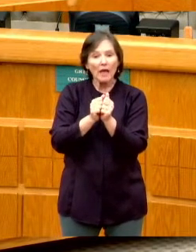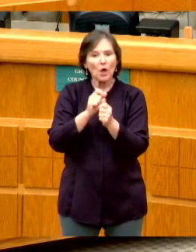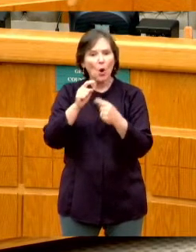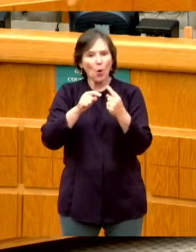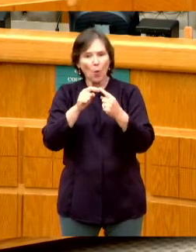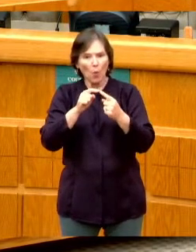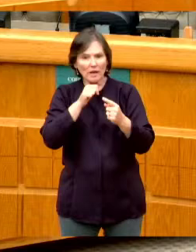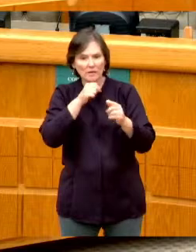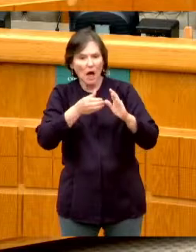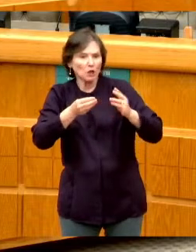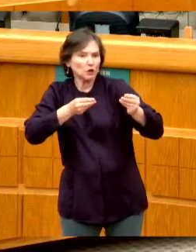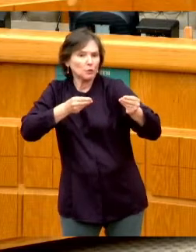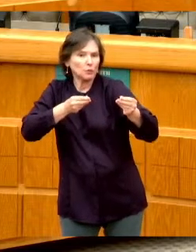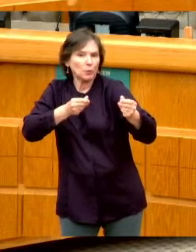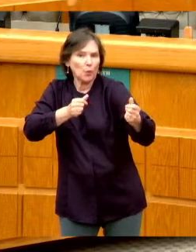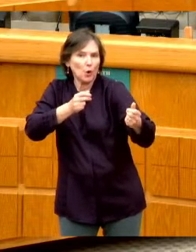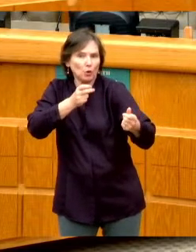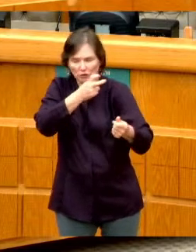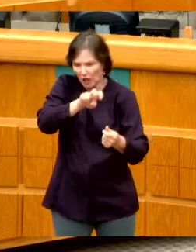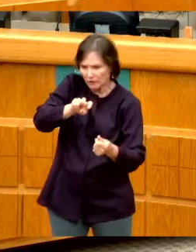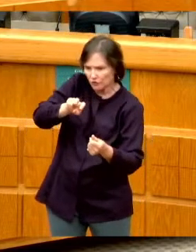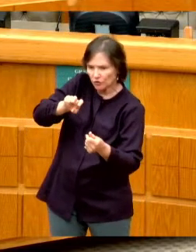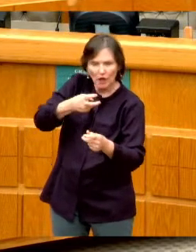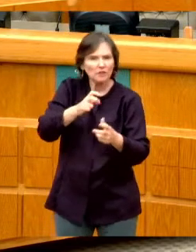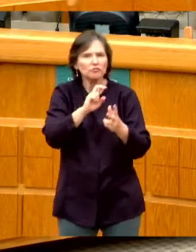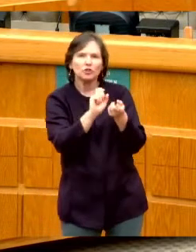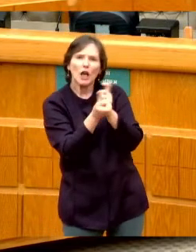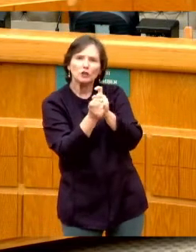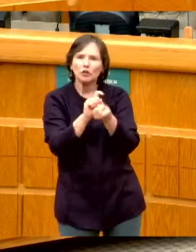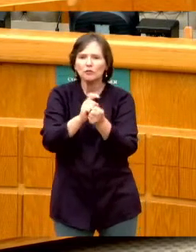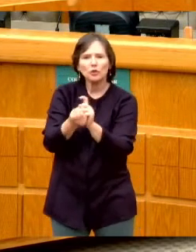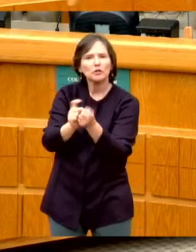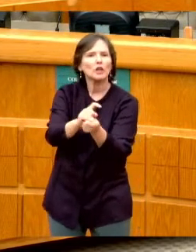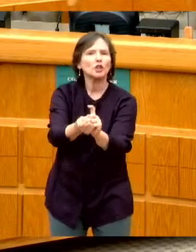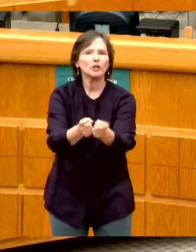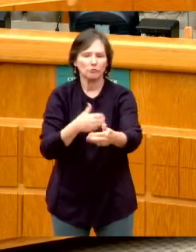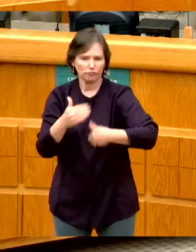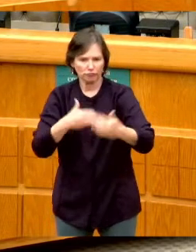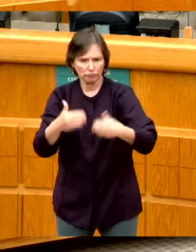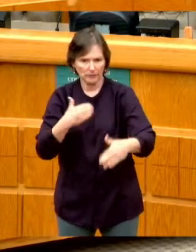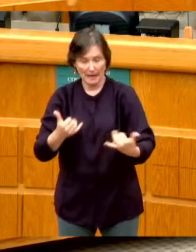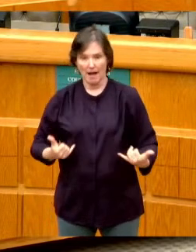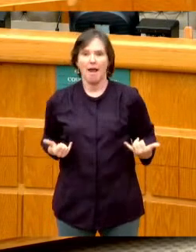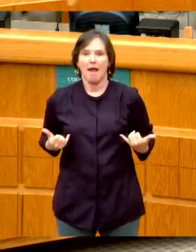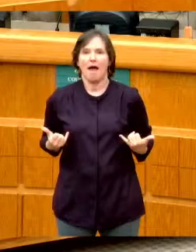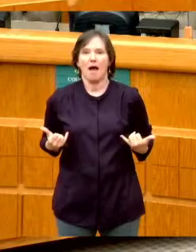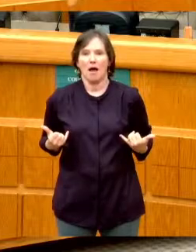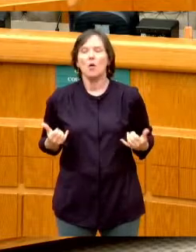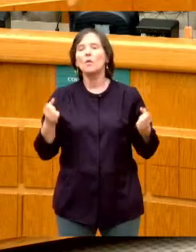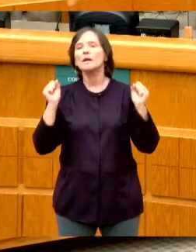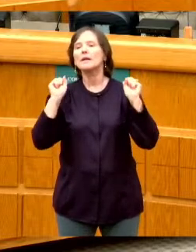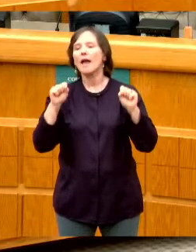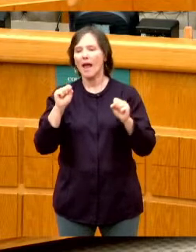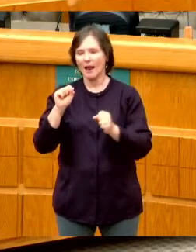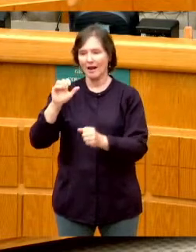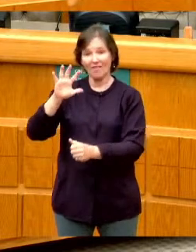something's not going in the best interest, change it. And it got us to the point today where we can deliver these 5,000 vaccines, and we can